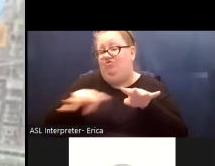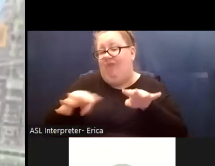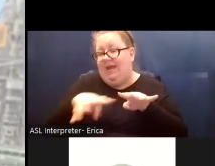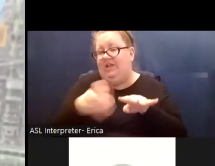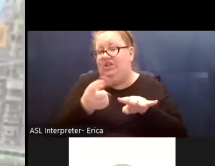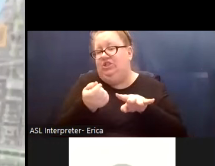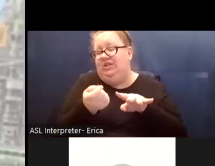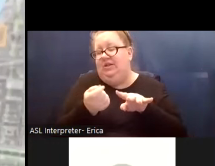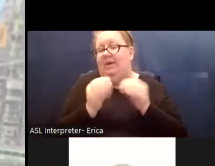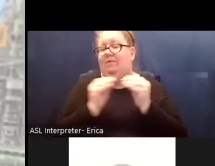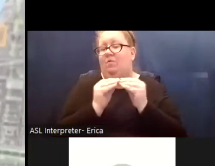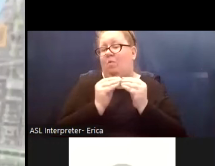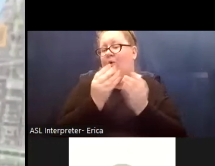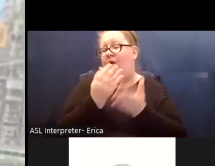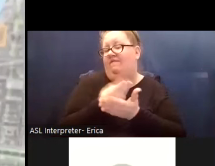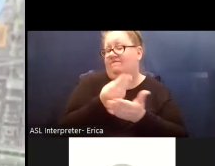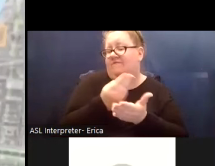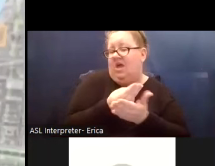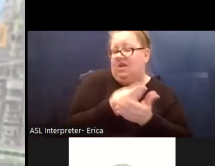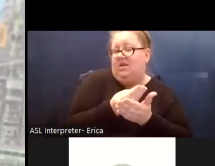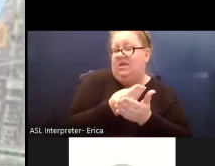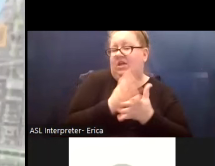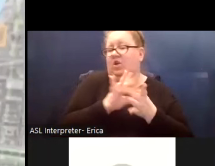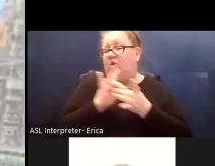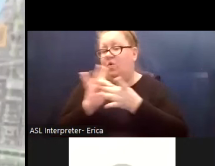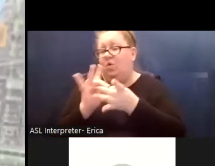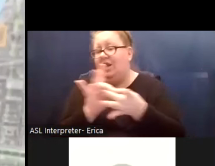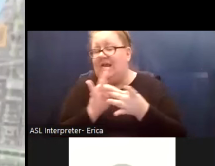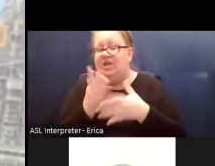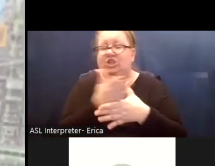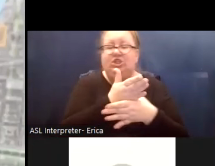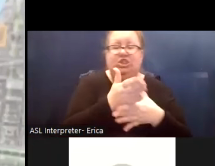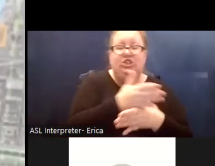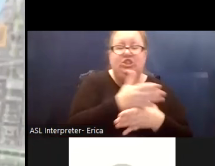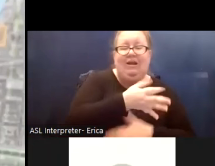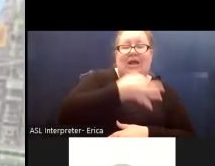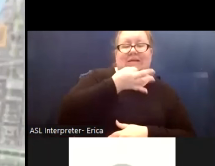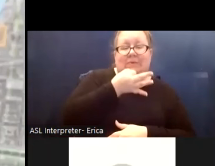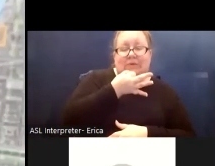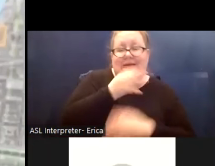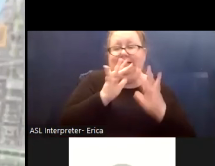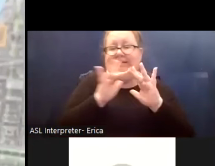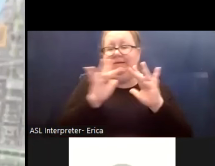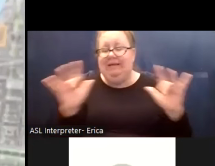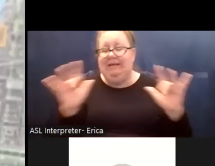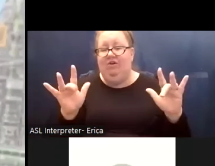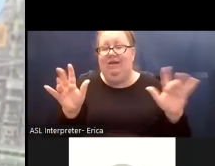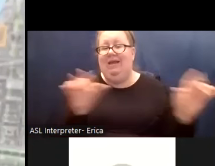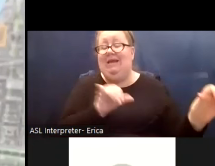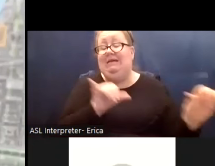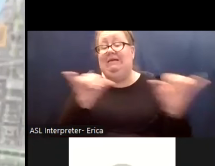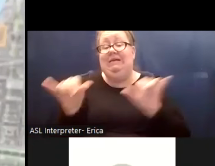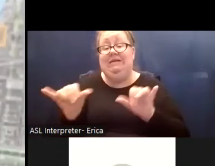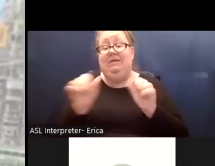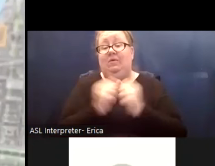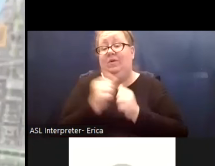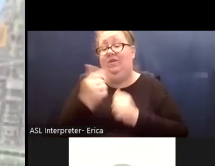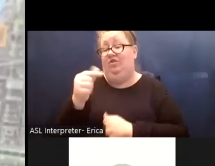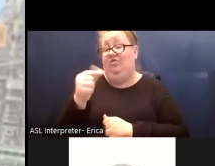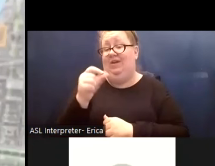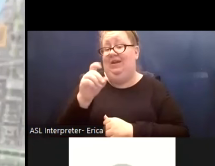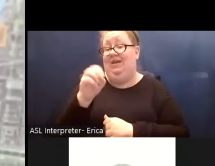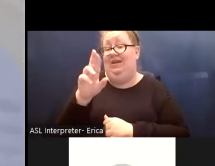more funding, coordination, shared expertise, etc. And similarly with the green infrastructure